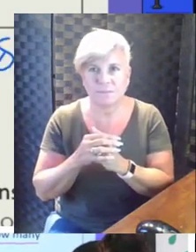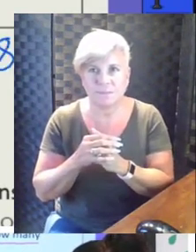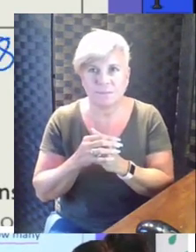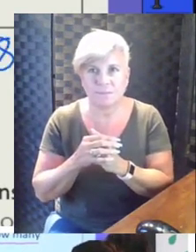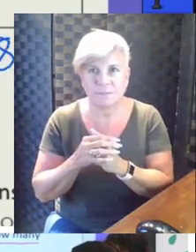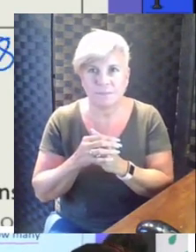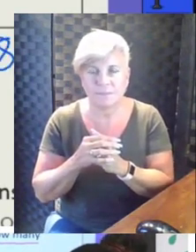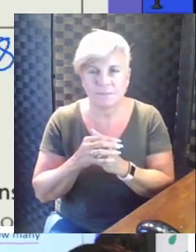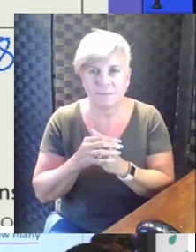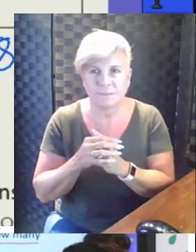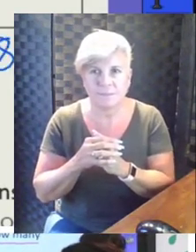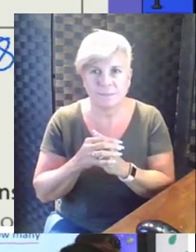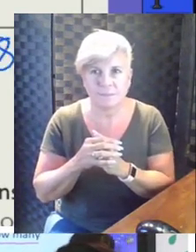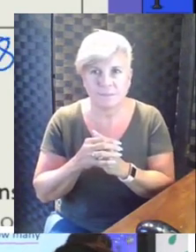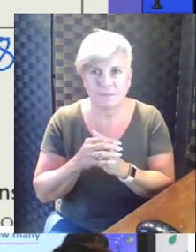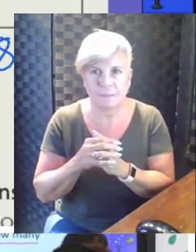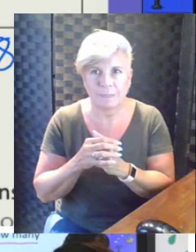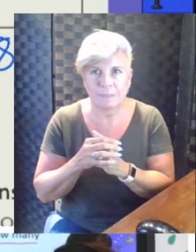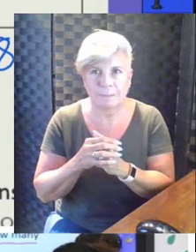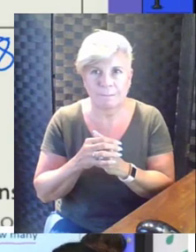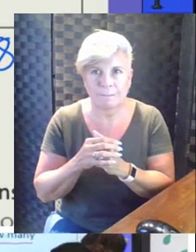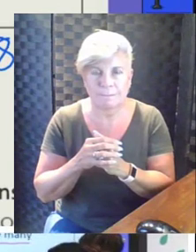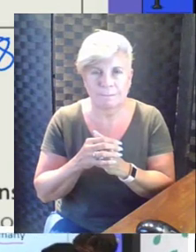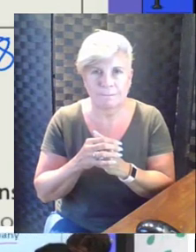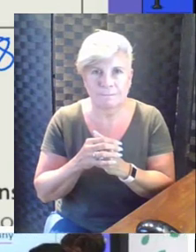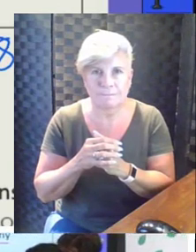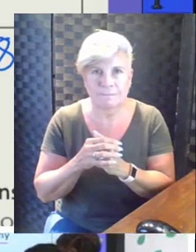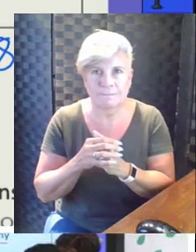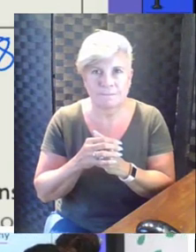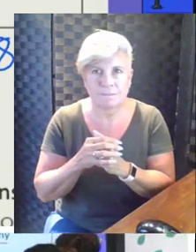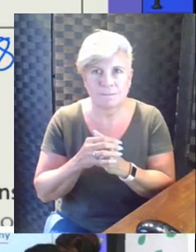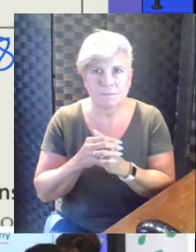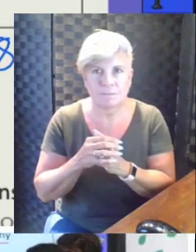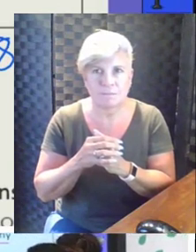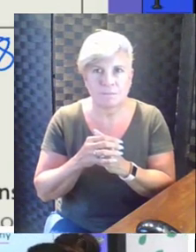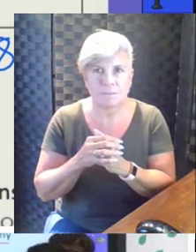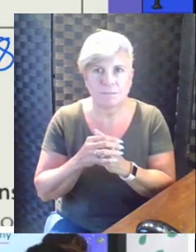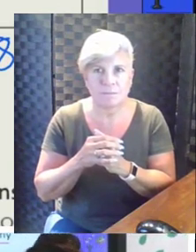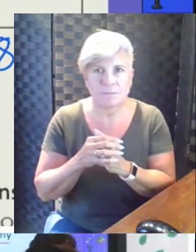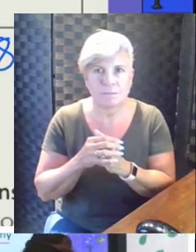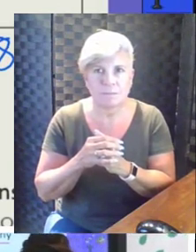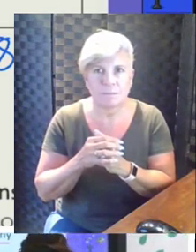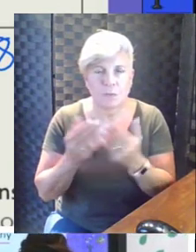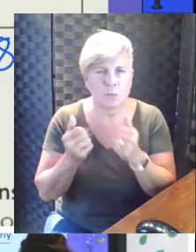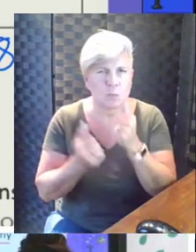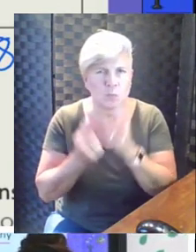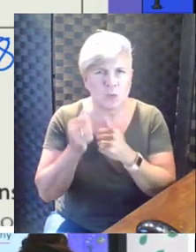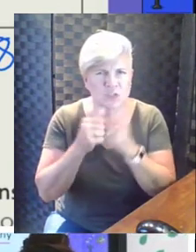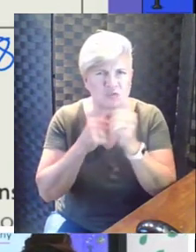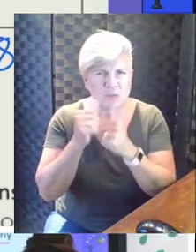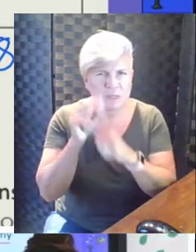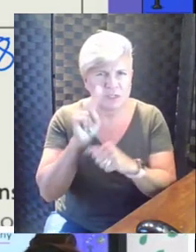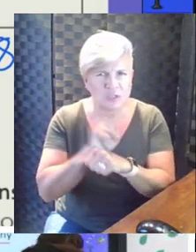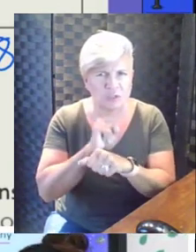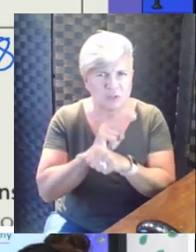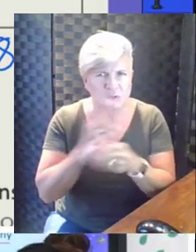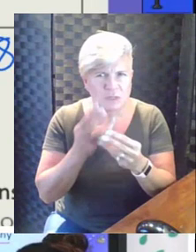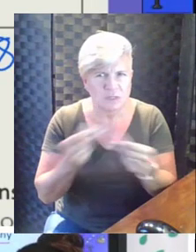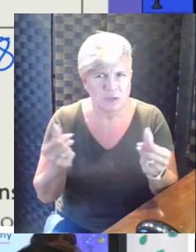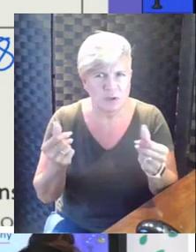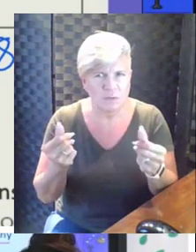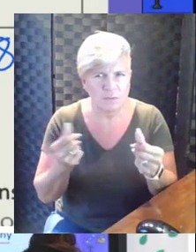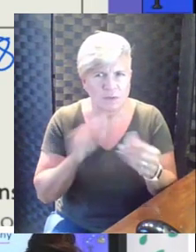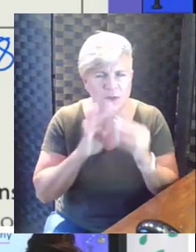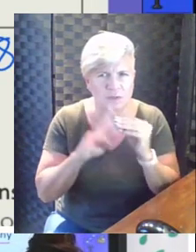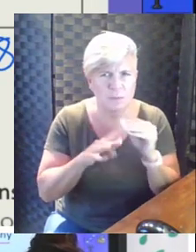of 68. Okay? So what strategies could we use to solve this problem?